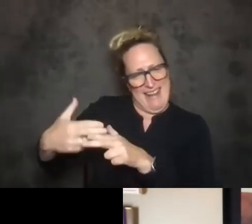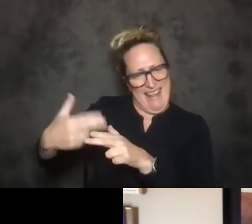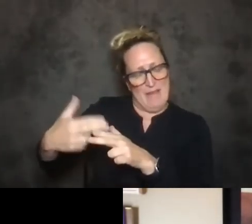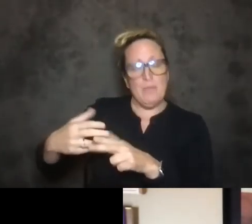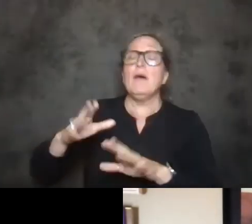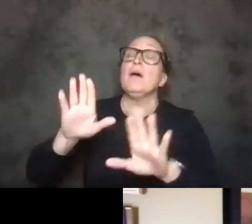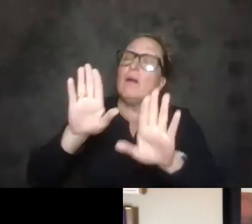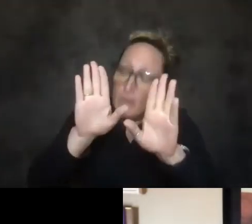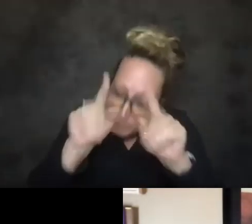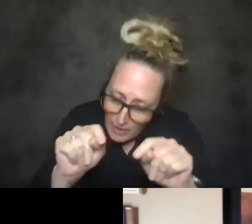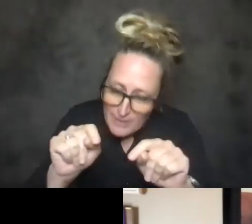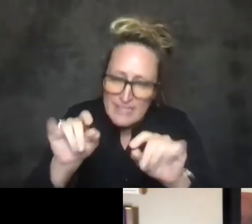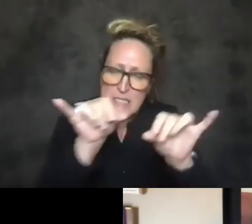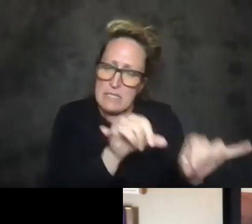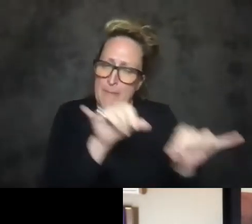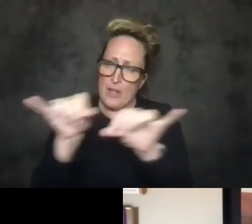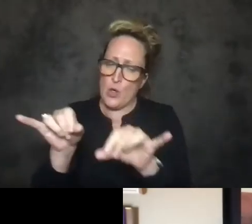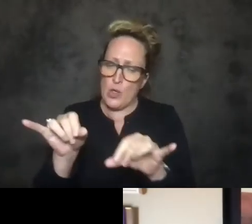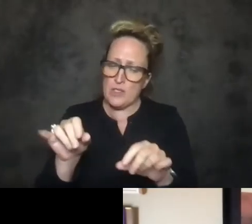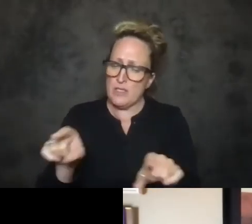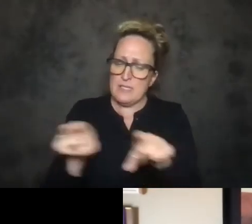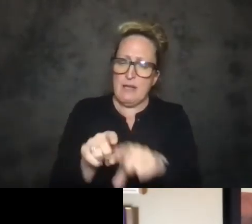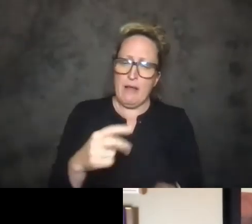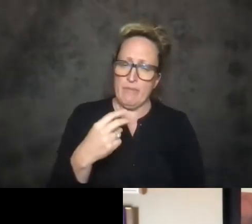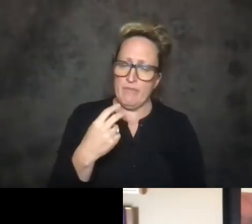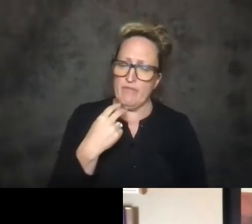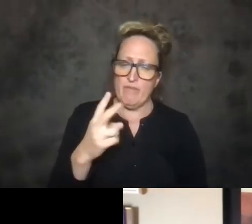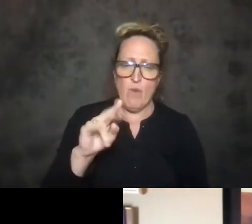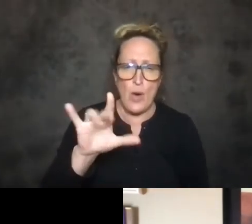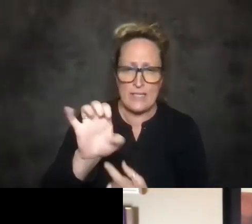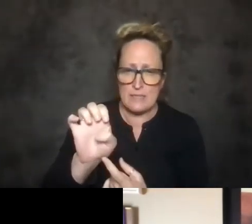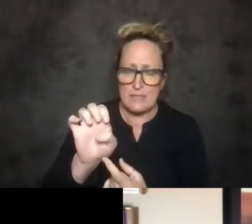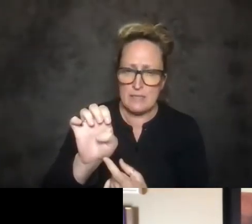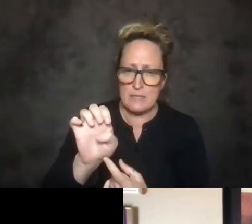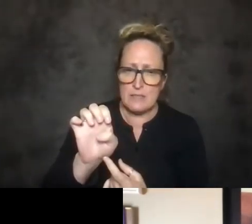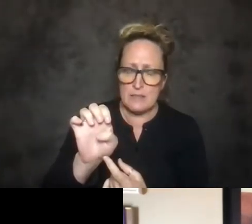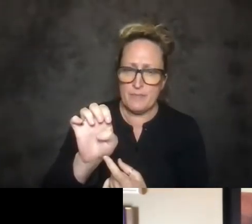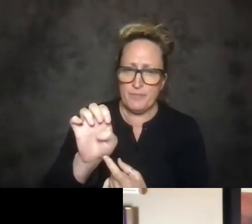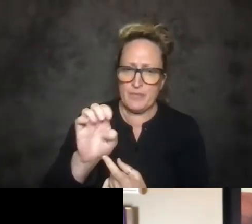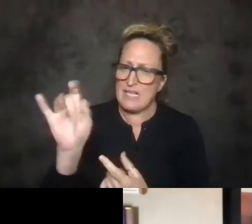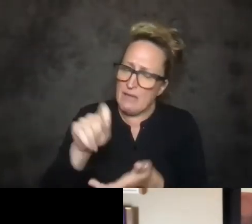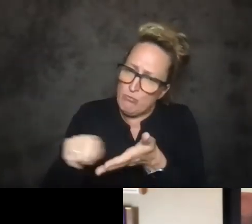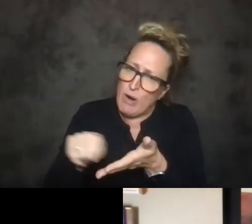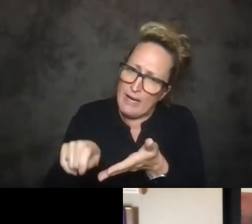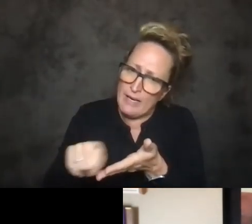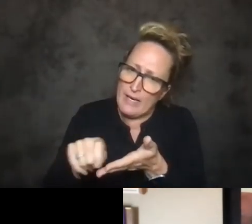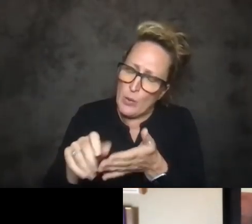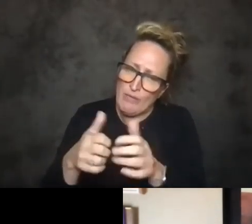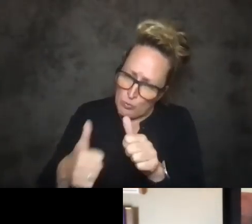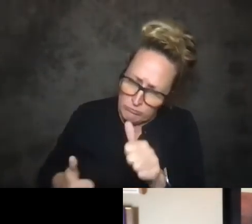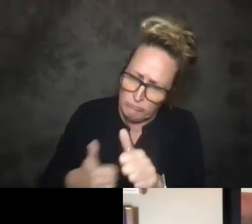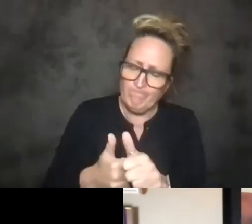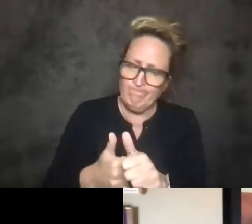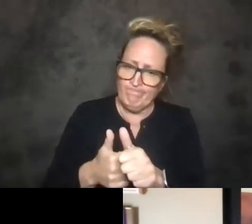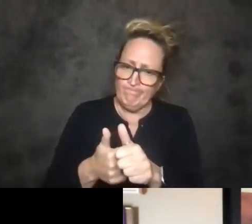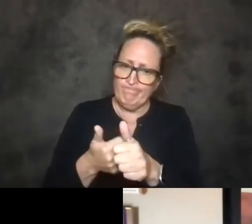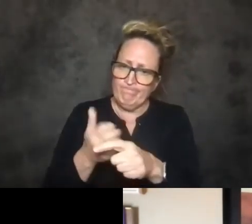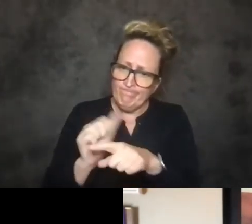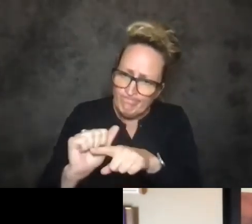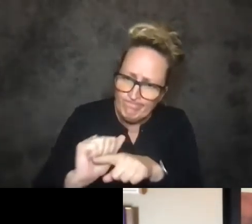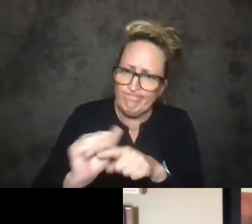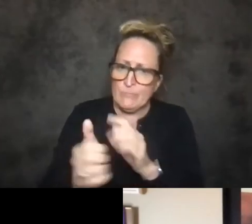but it's similar. It's the same voice. You know, it's certainly, you know, just like writing, you have to keep up your